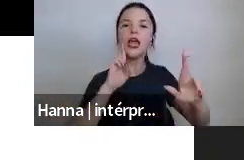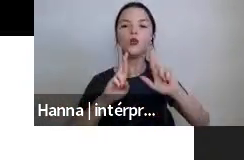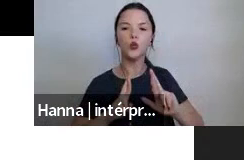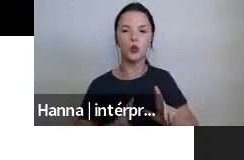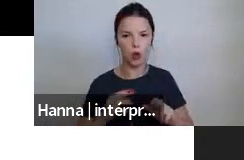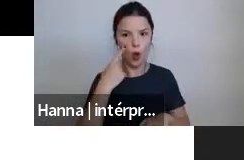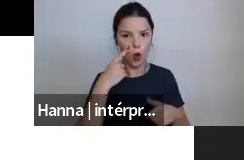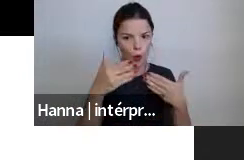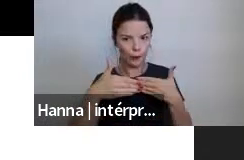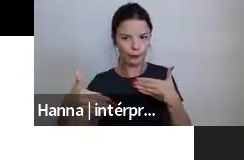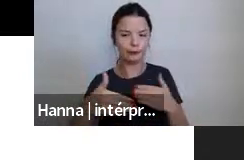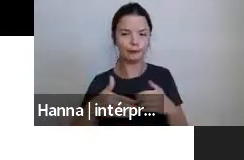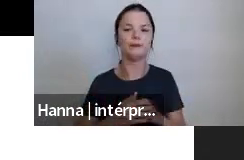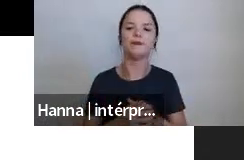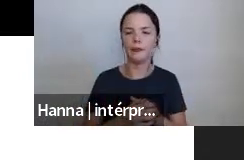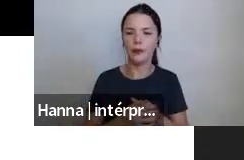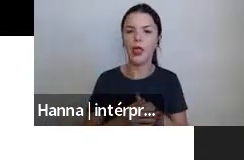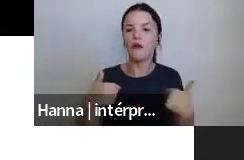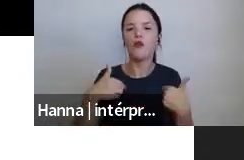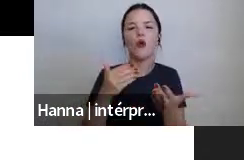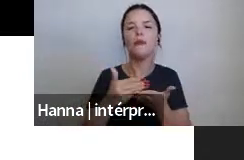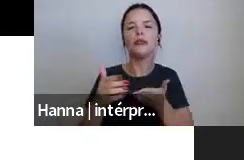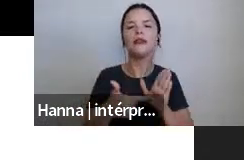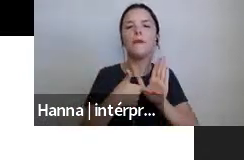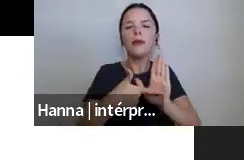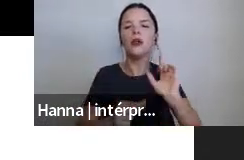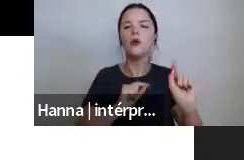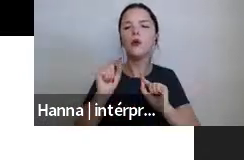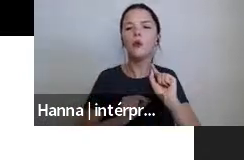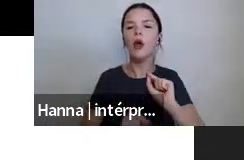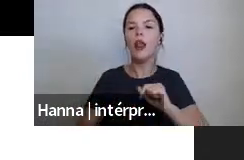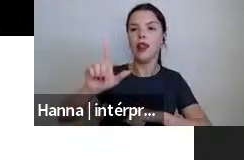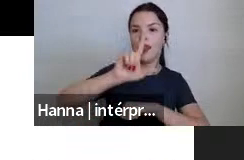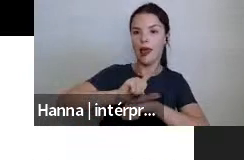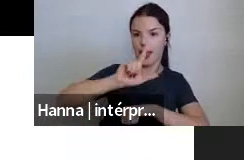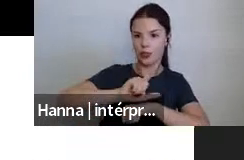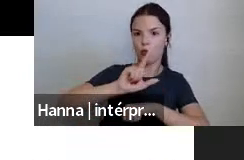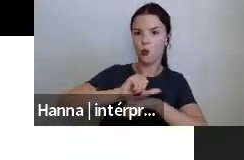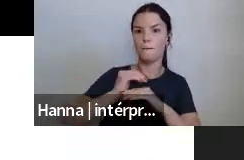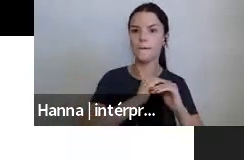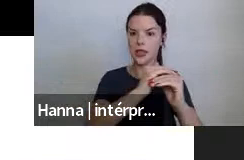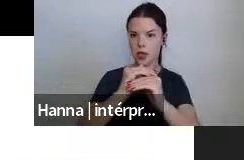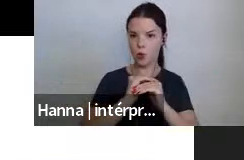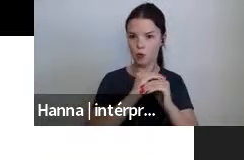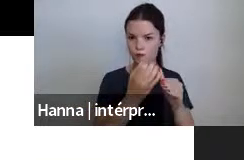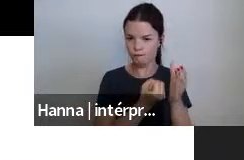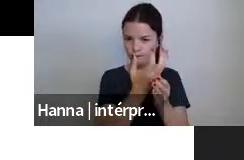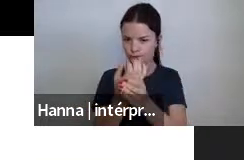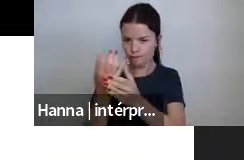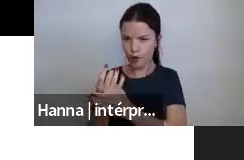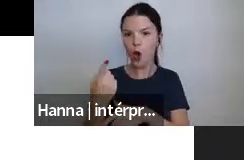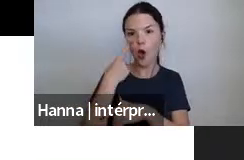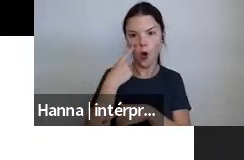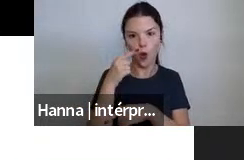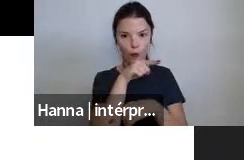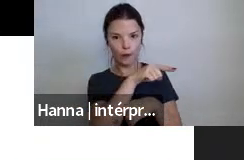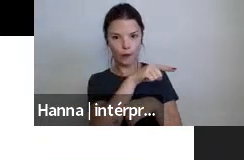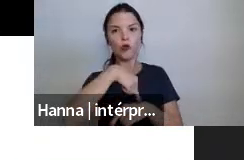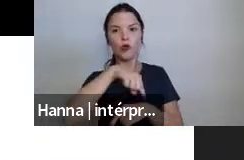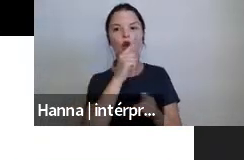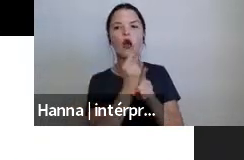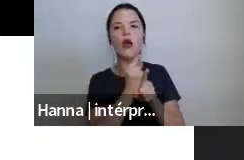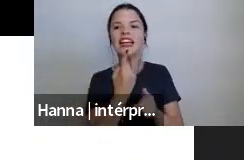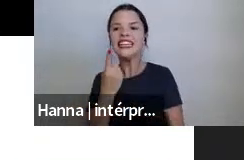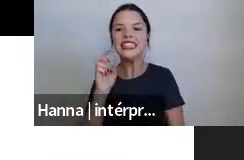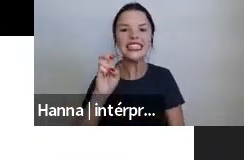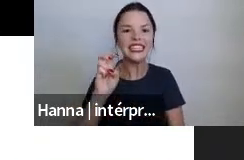Okay, I'll start with the lexical formation patterns. We found 15